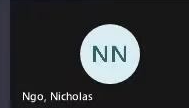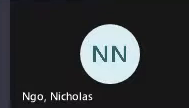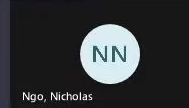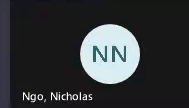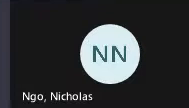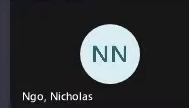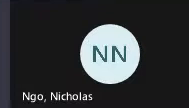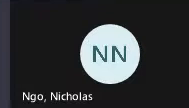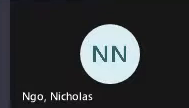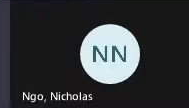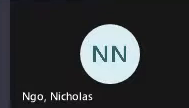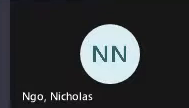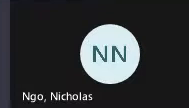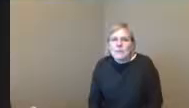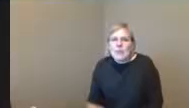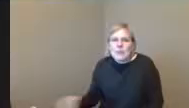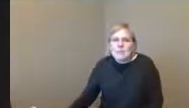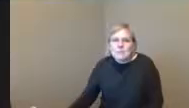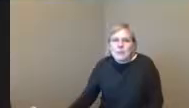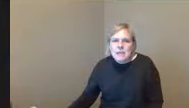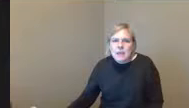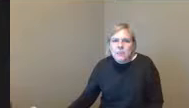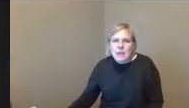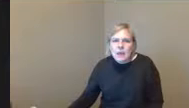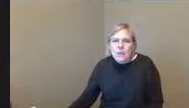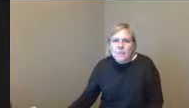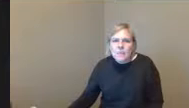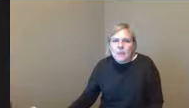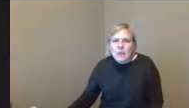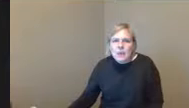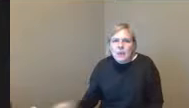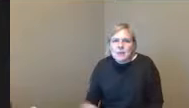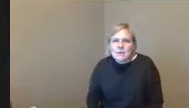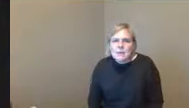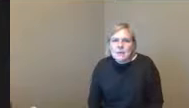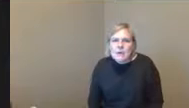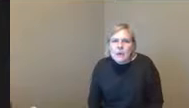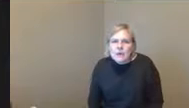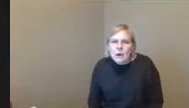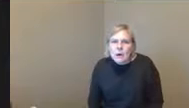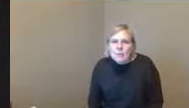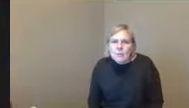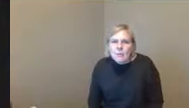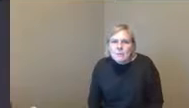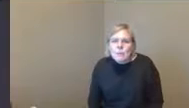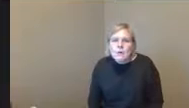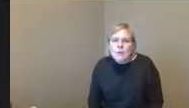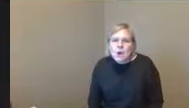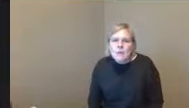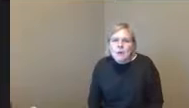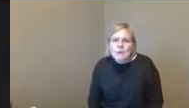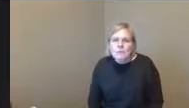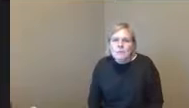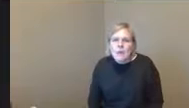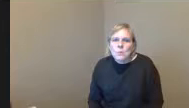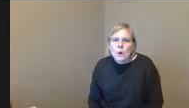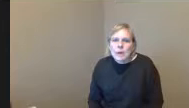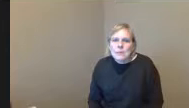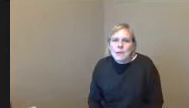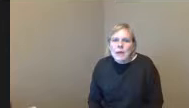Okay. Hi, this is Harvey speaking right now. And when talking